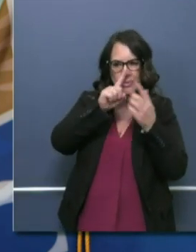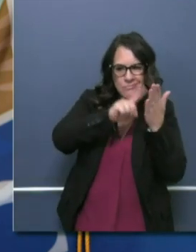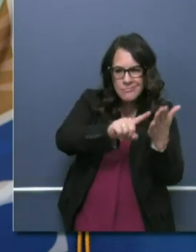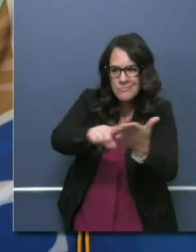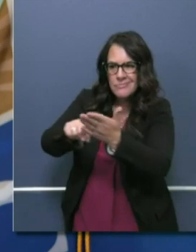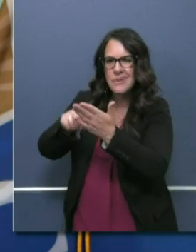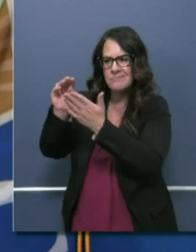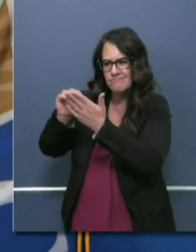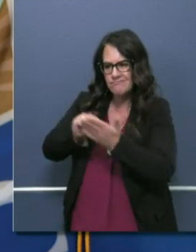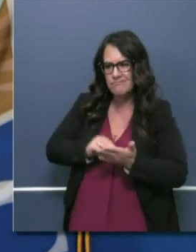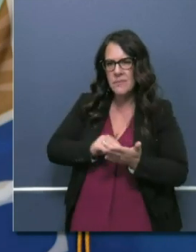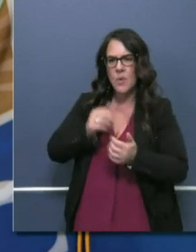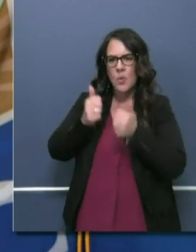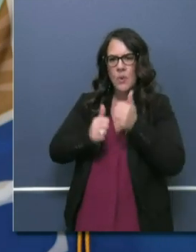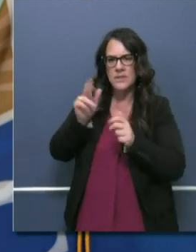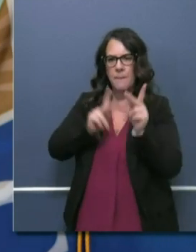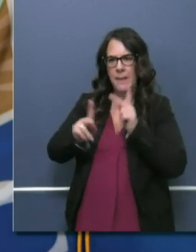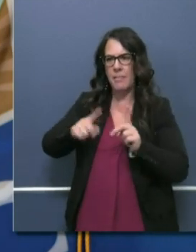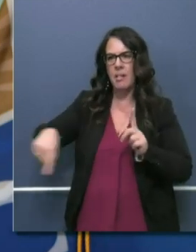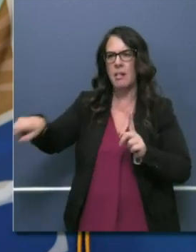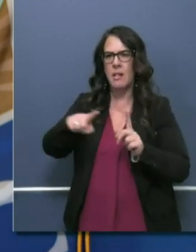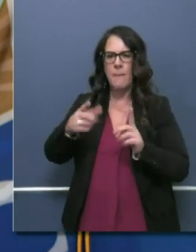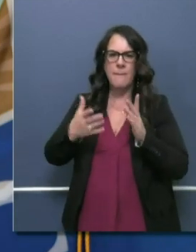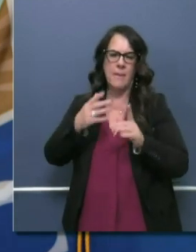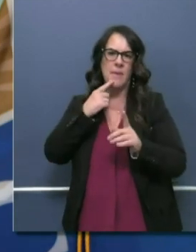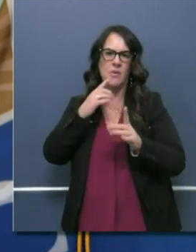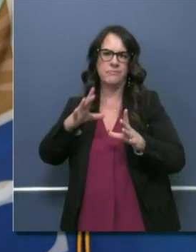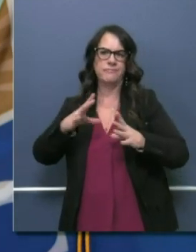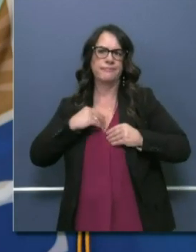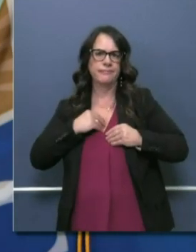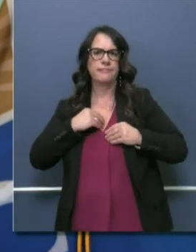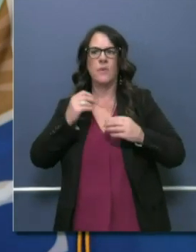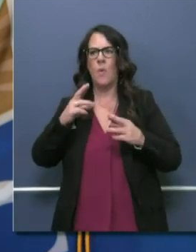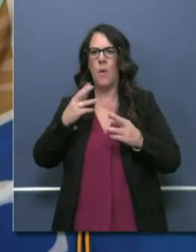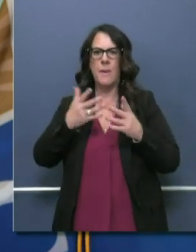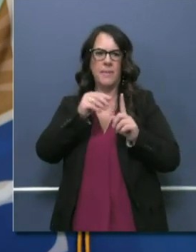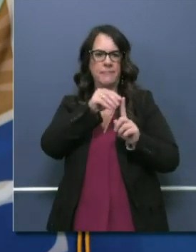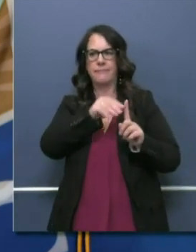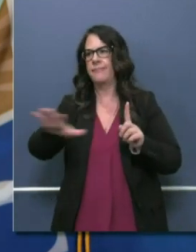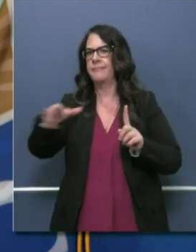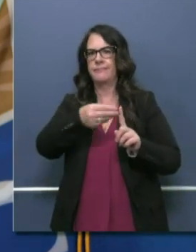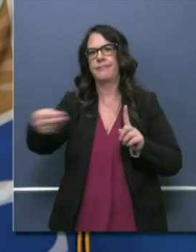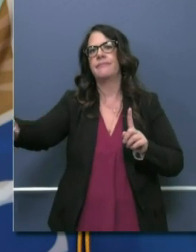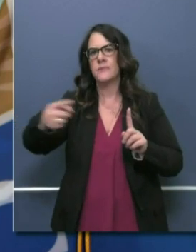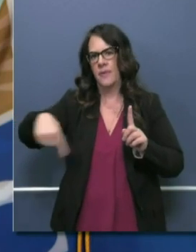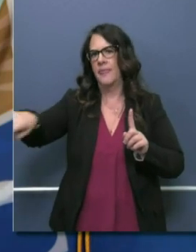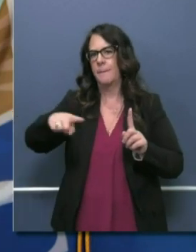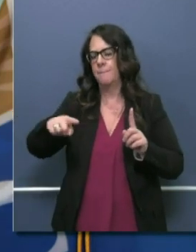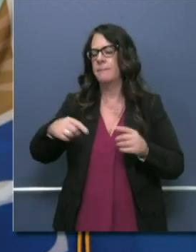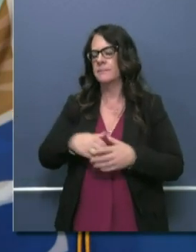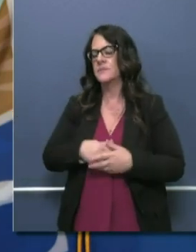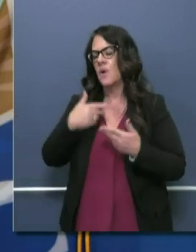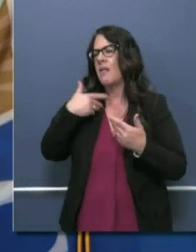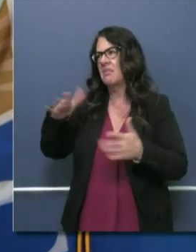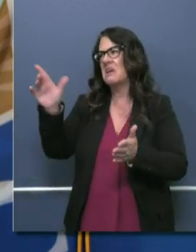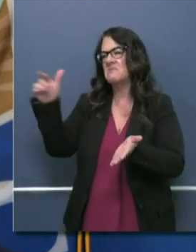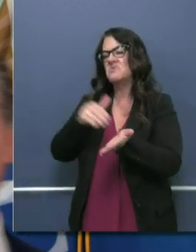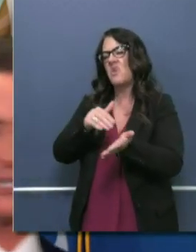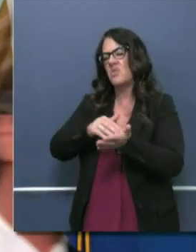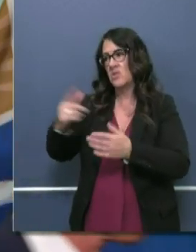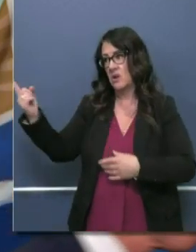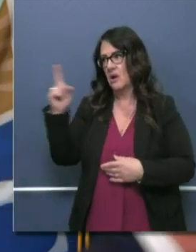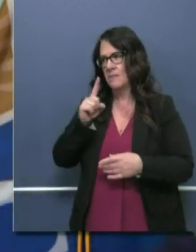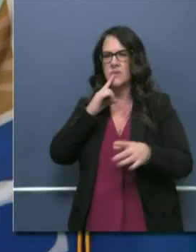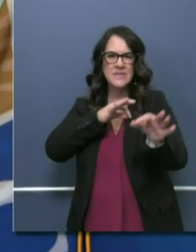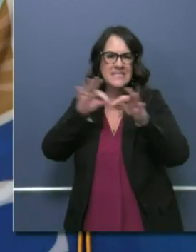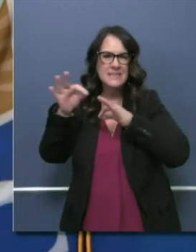that question first, because Dr. Galley's walking up as we speak. He'll talk about some more about those 23 counties, and I'll get to the other point of your question in just a moment on open